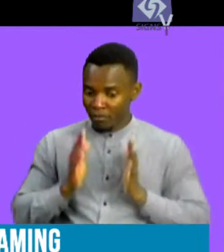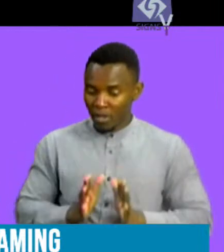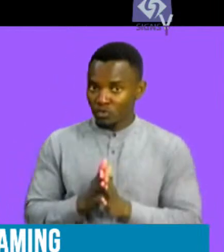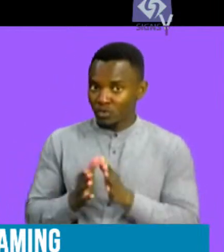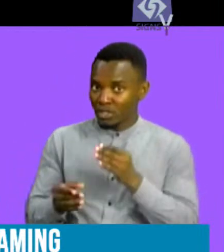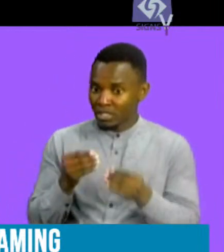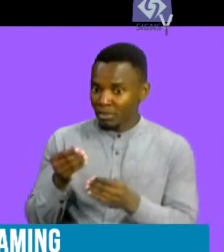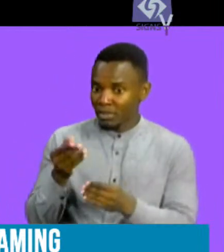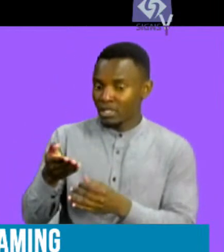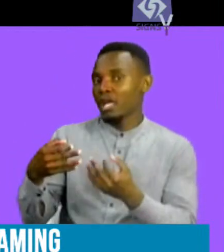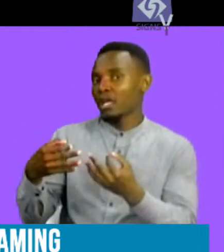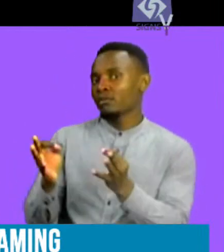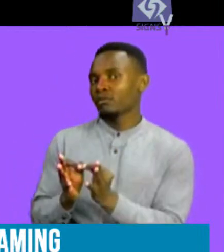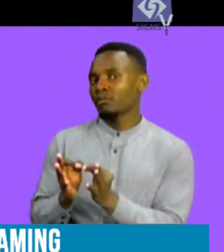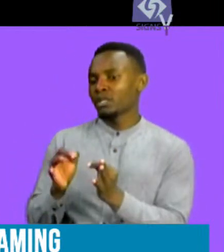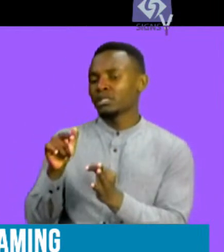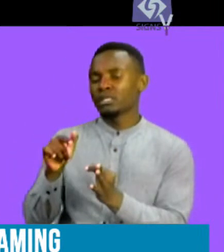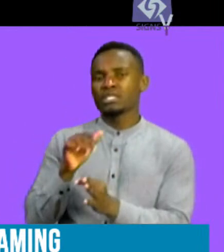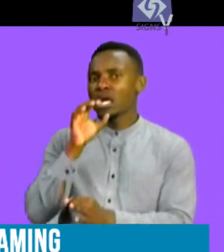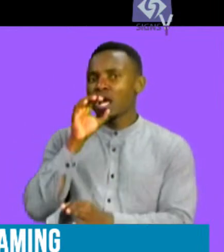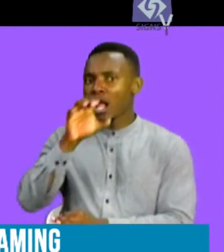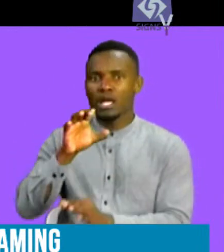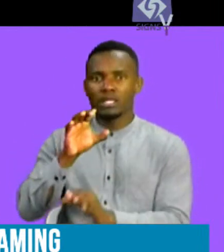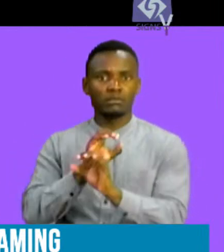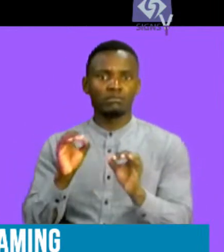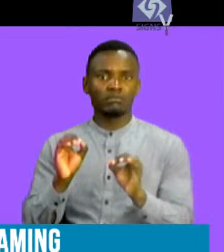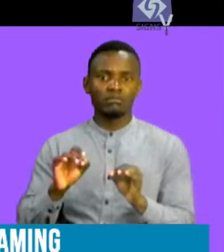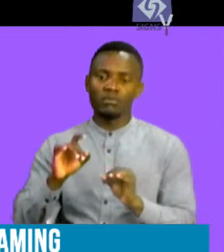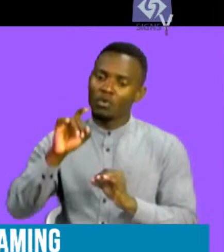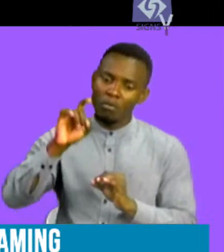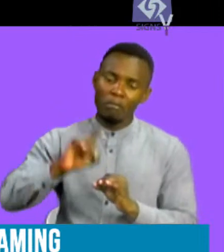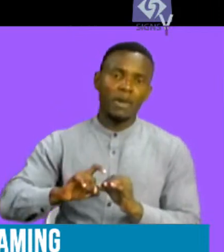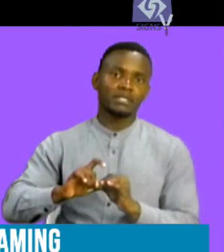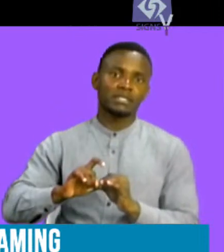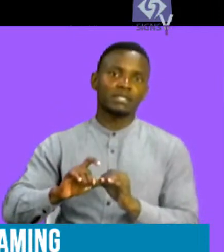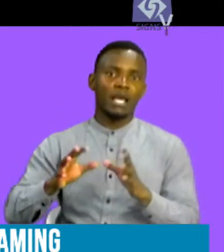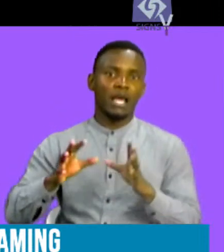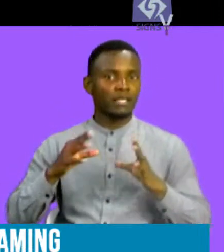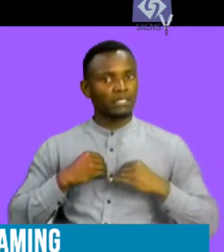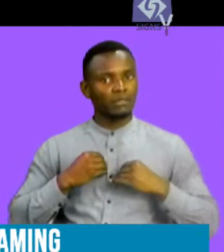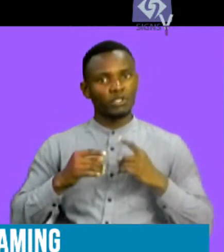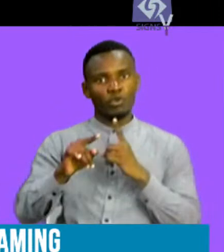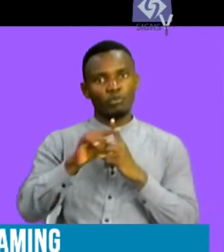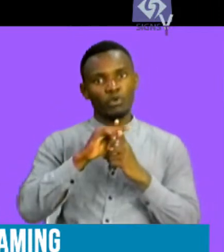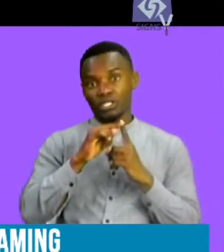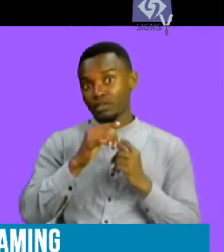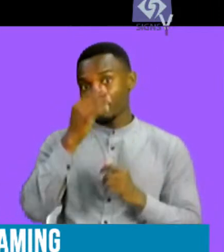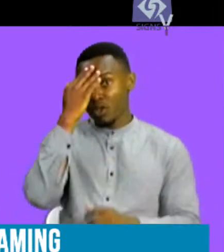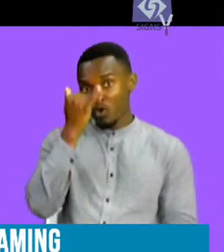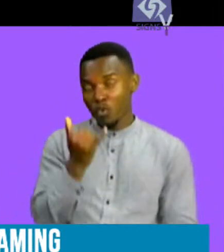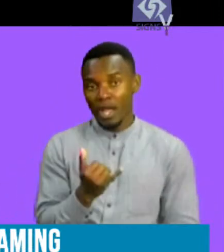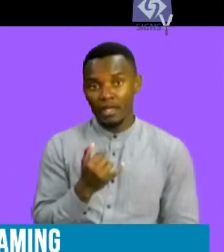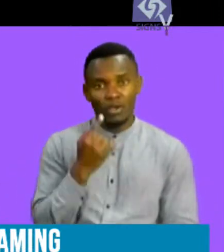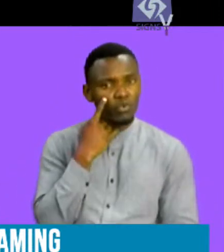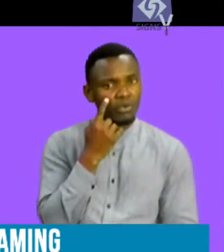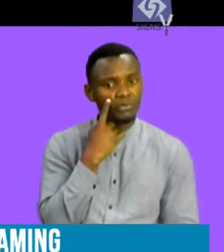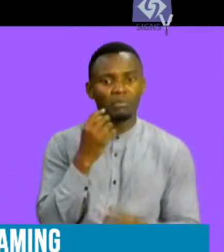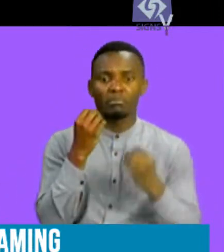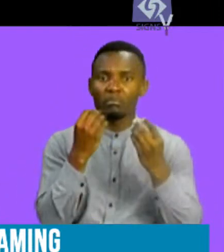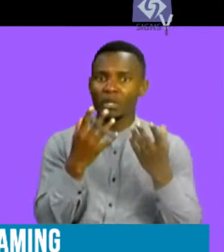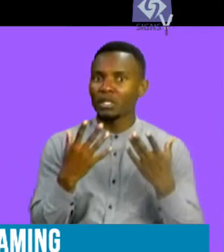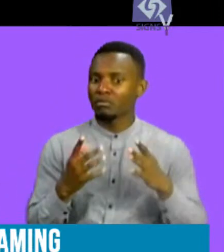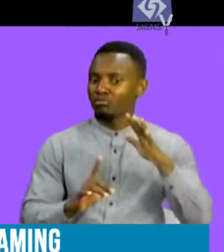the family, it is not a curse. They should learn to take it positively, because we have seen many